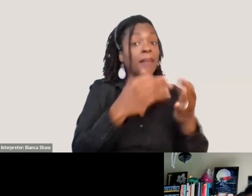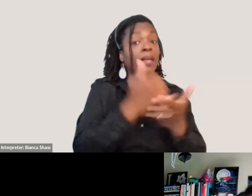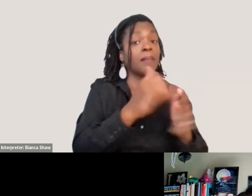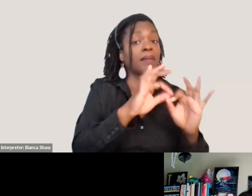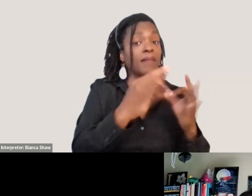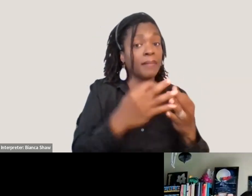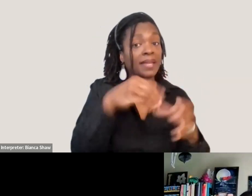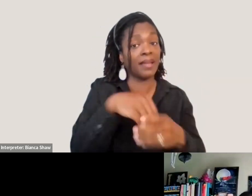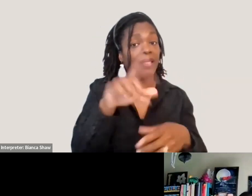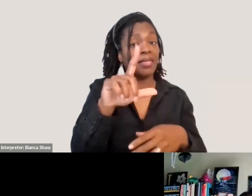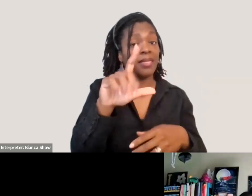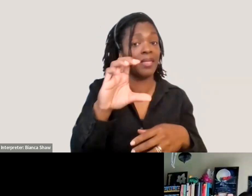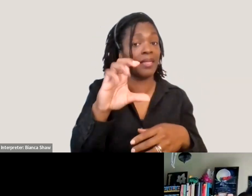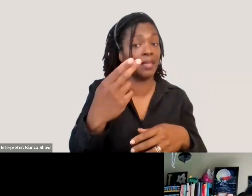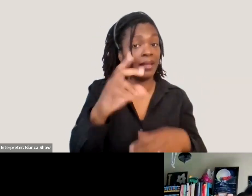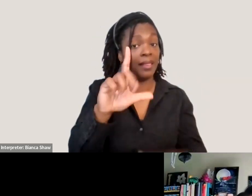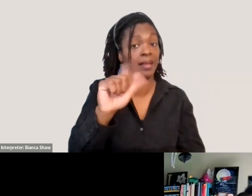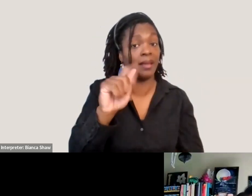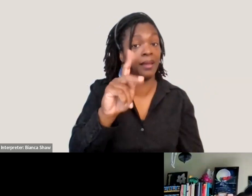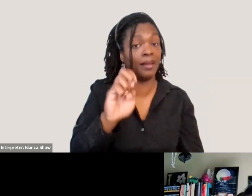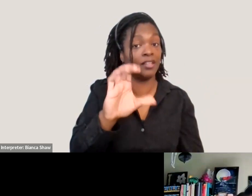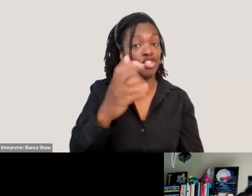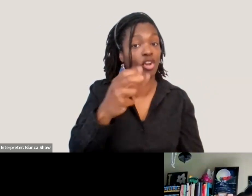the Lake Charles area had a